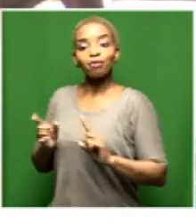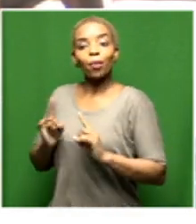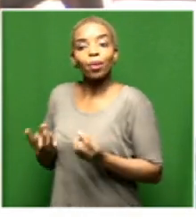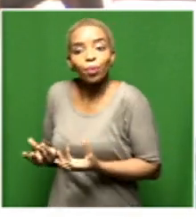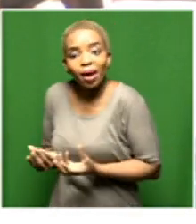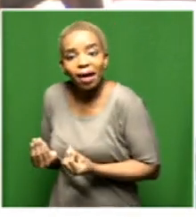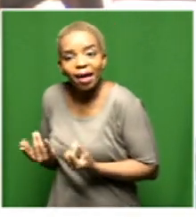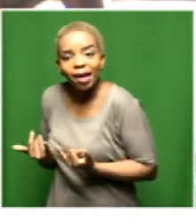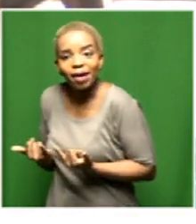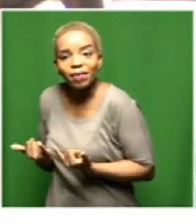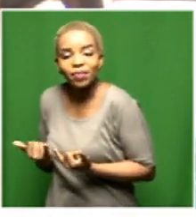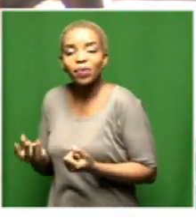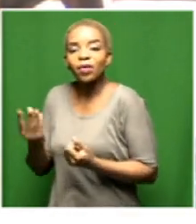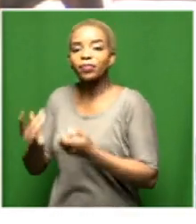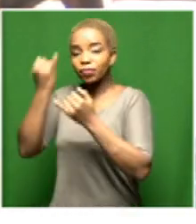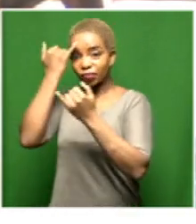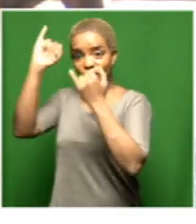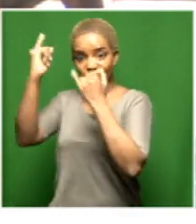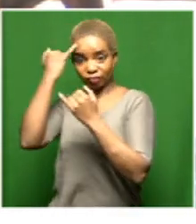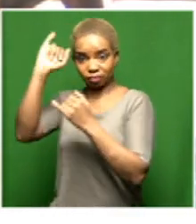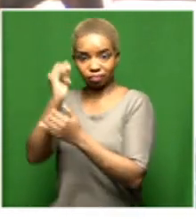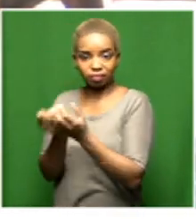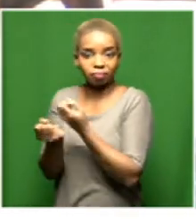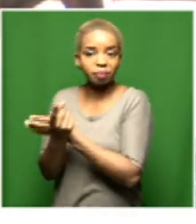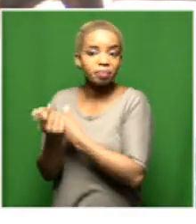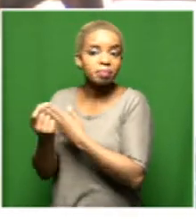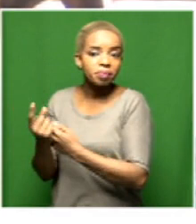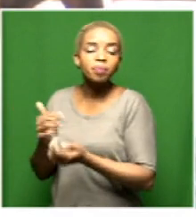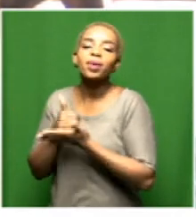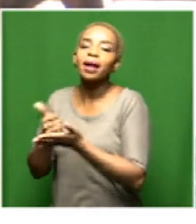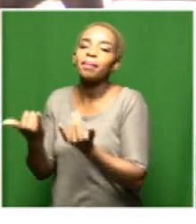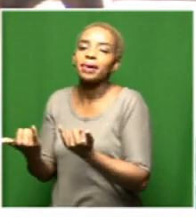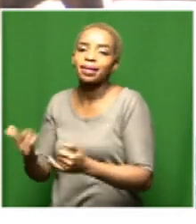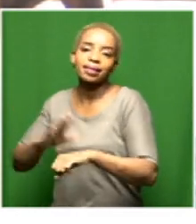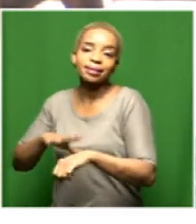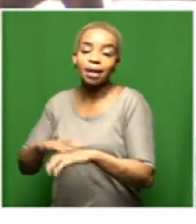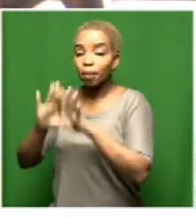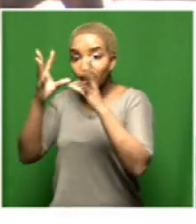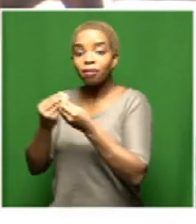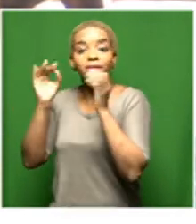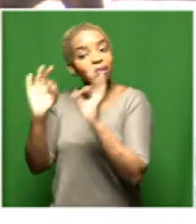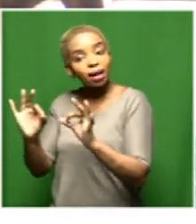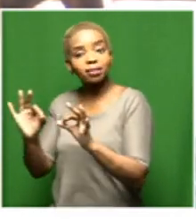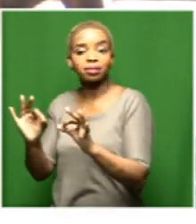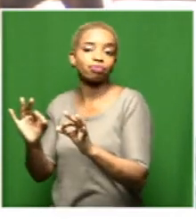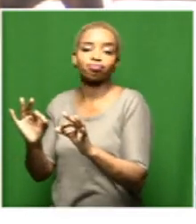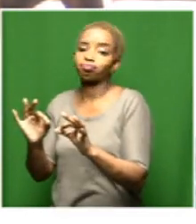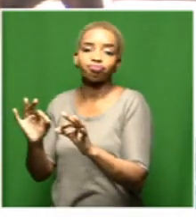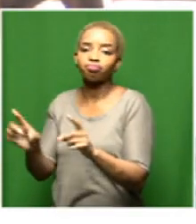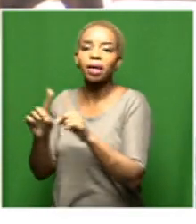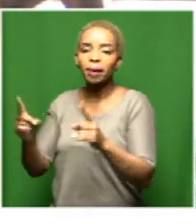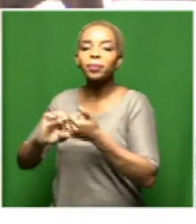initiatives that are going out to work with people that need help under this time. We're not getting it all right, but we're doing our best. And I